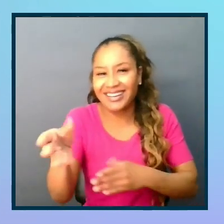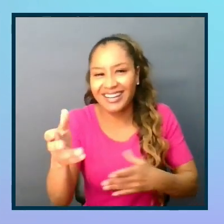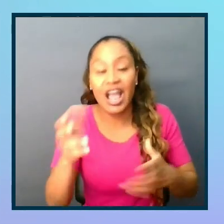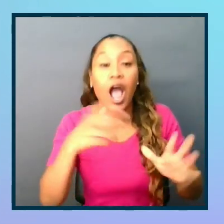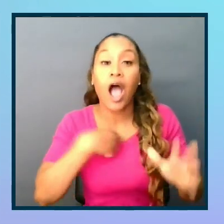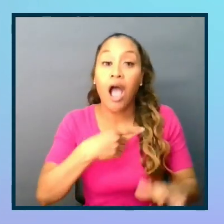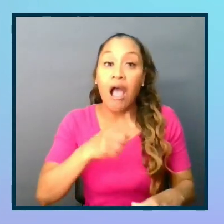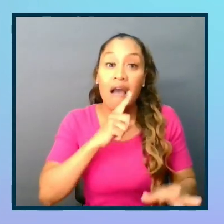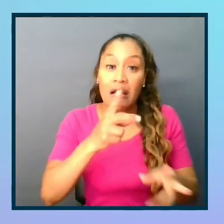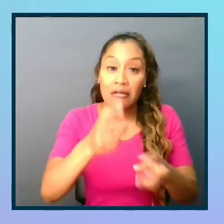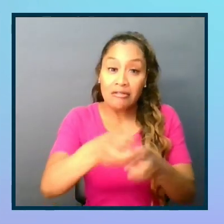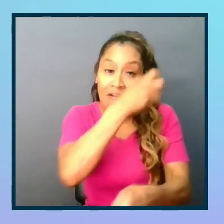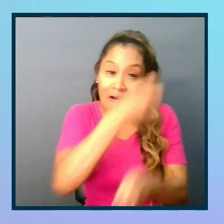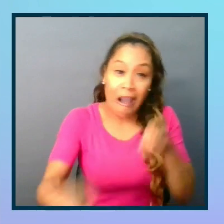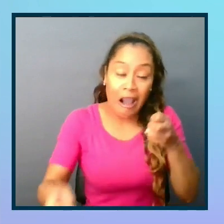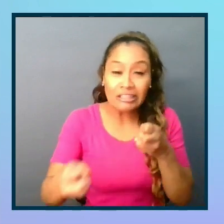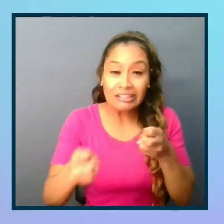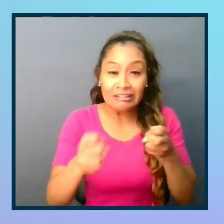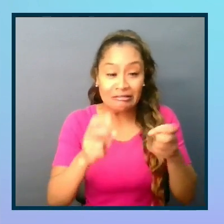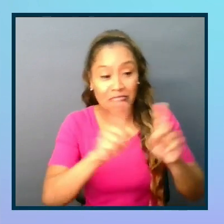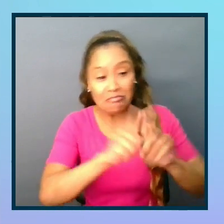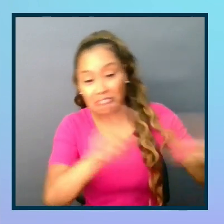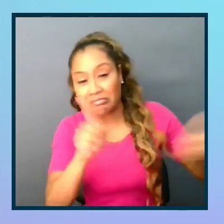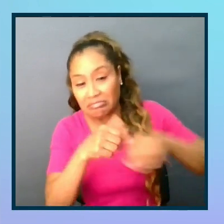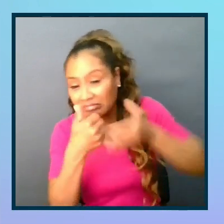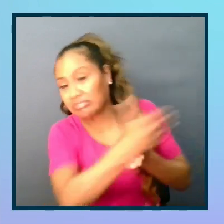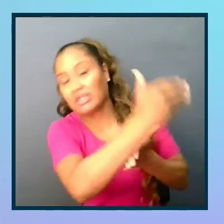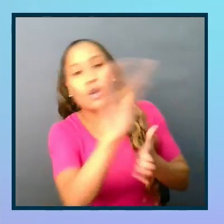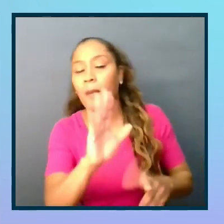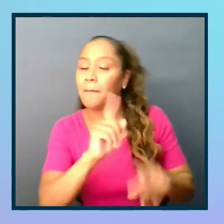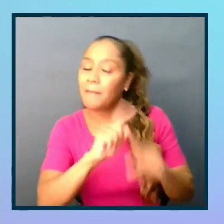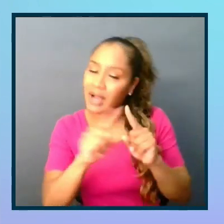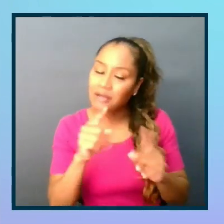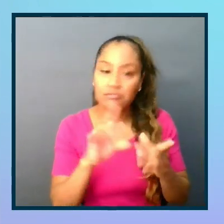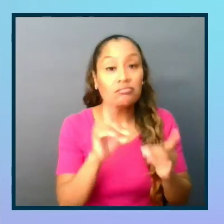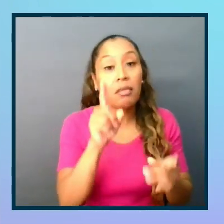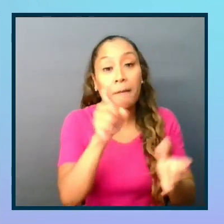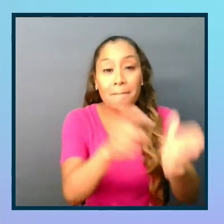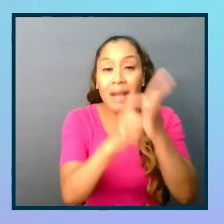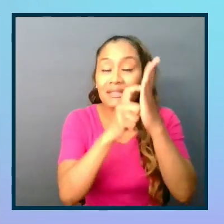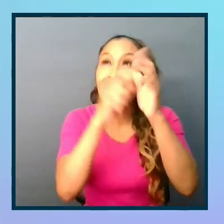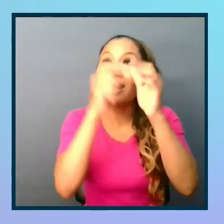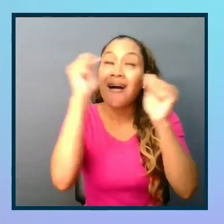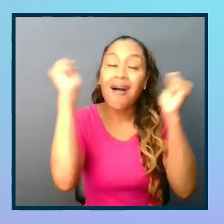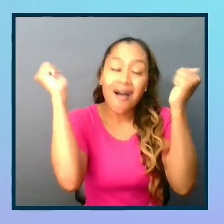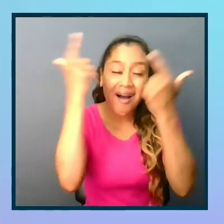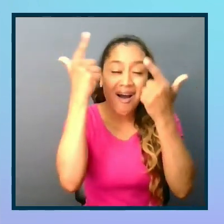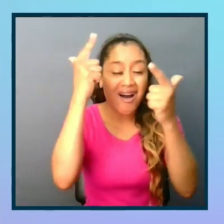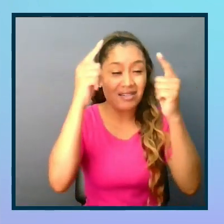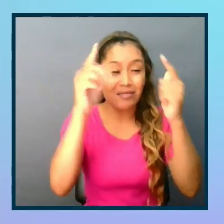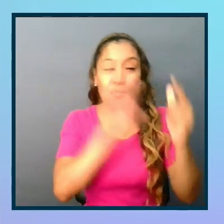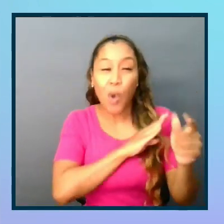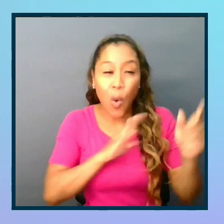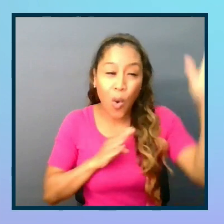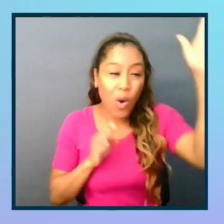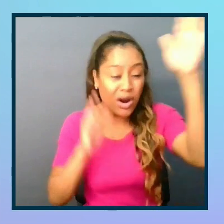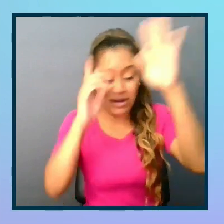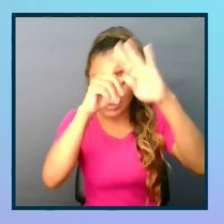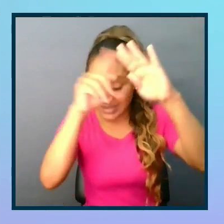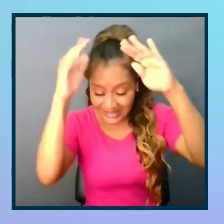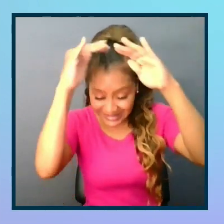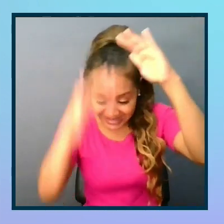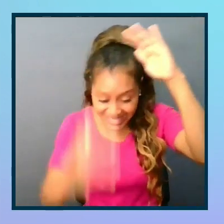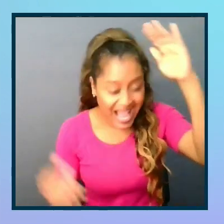as harsh as that, but I am saying that there has to be a commitment up and down the board in order for something like that to work. Maybe you can